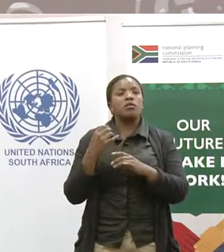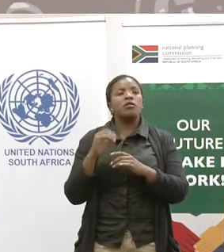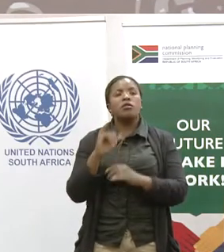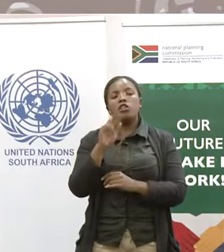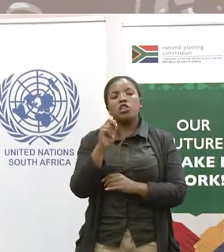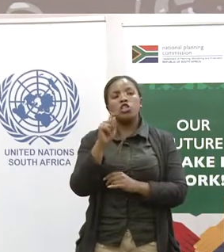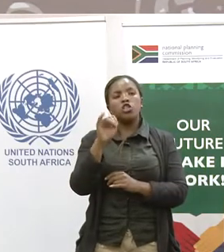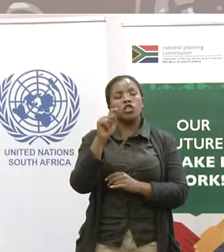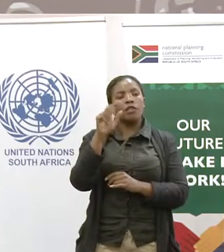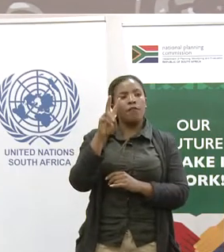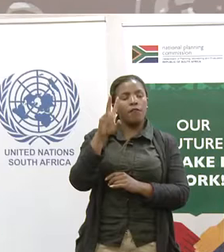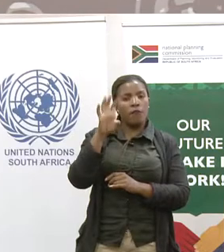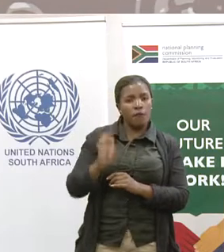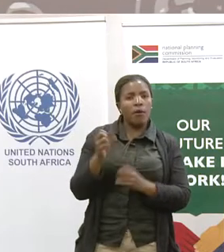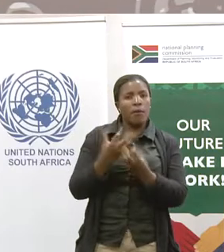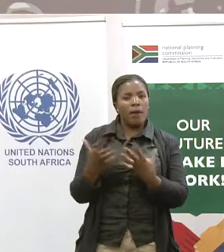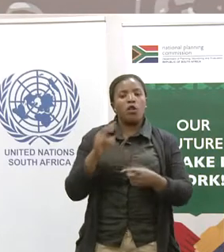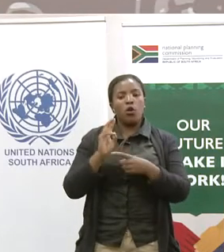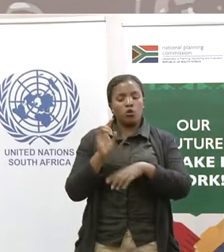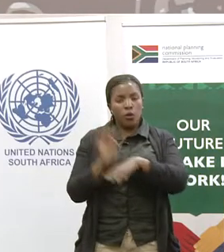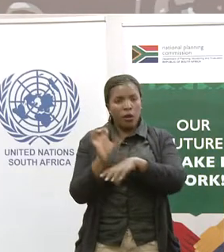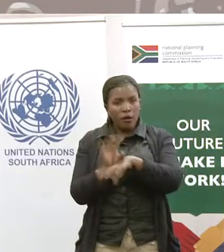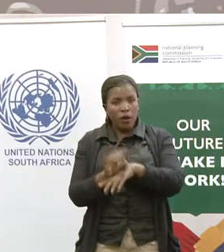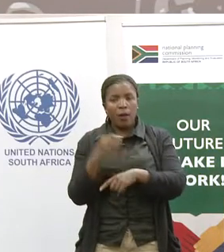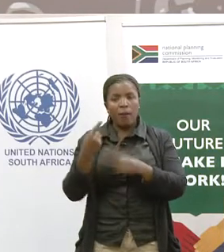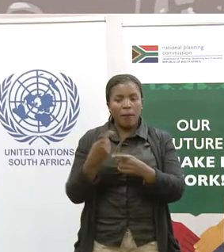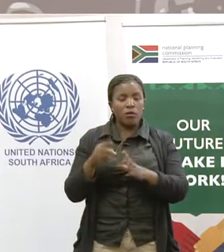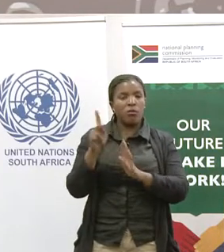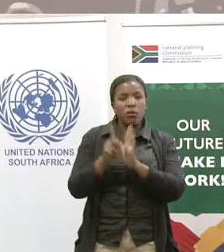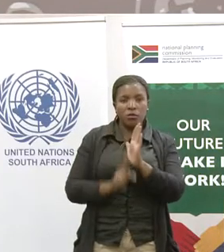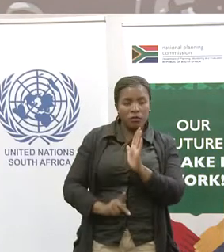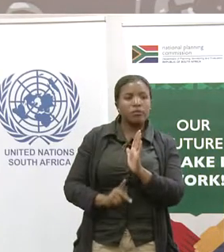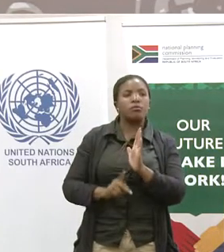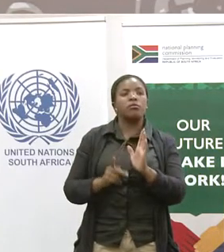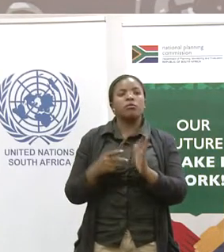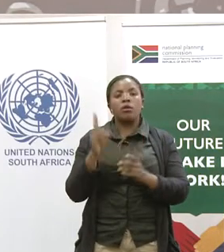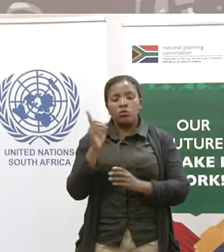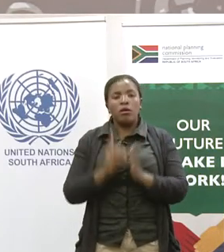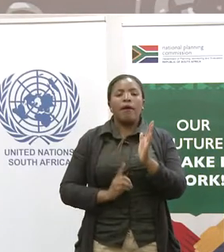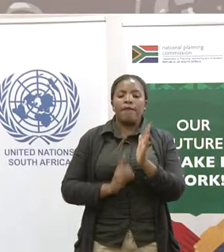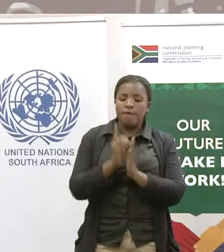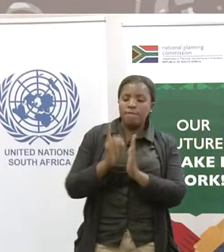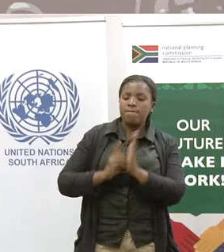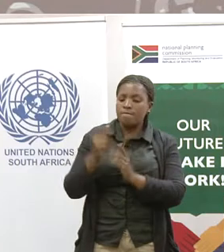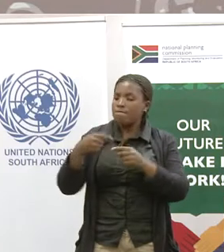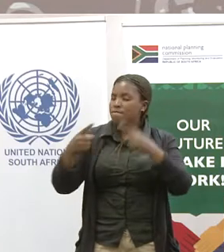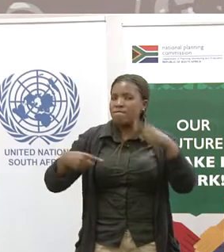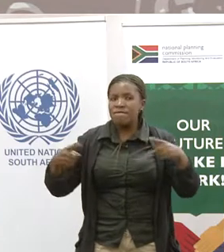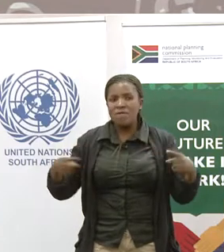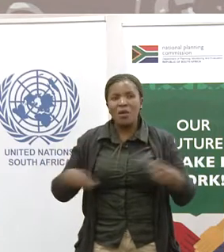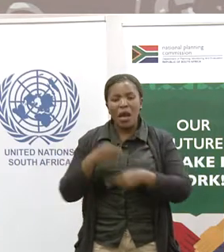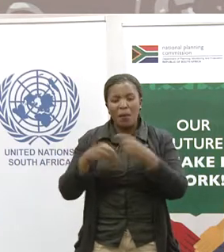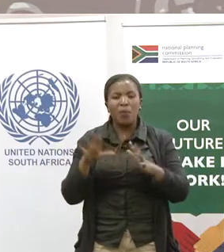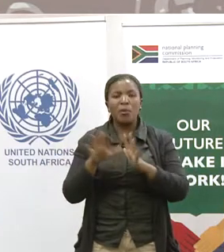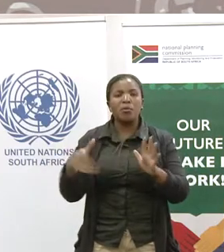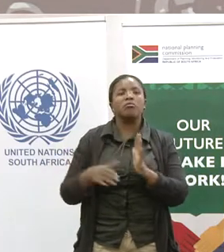startup that provides advisory services to policymakers and product developers seeking to innovate around the needs of